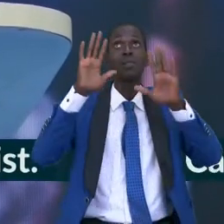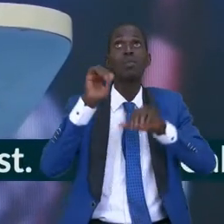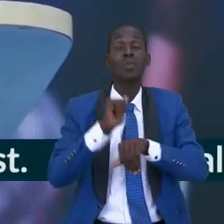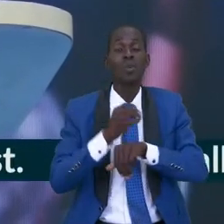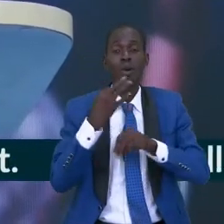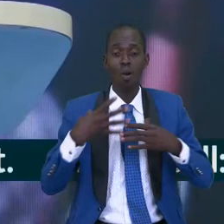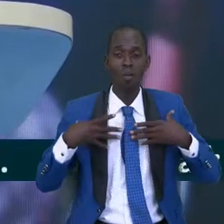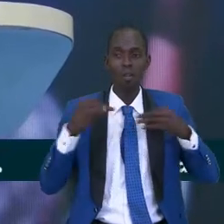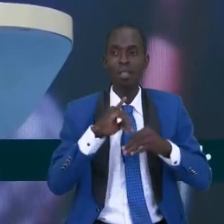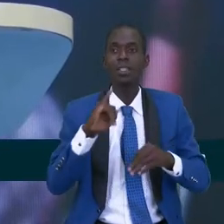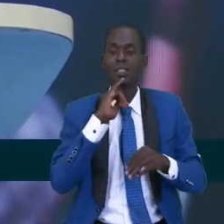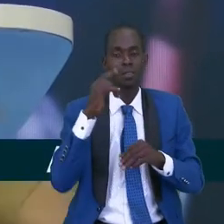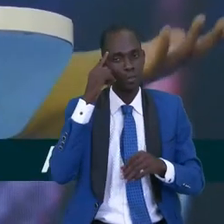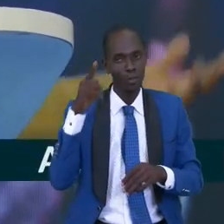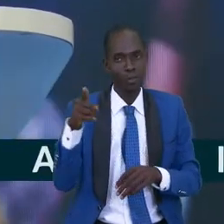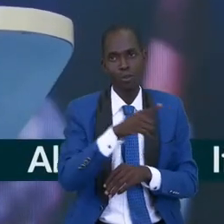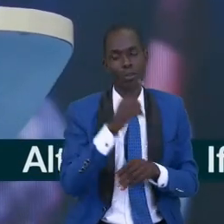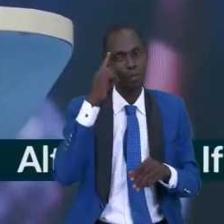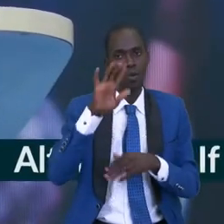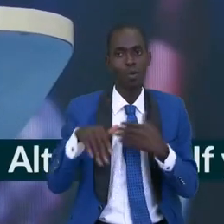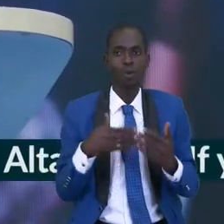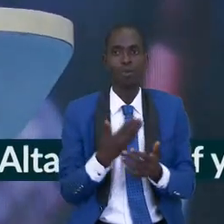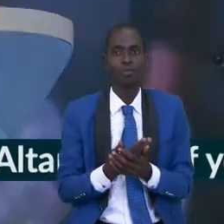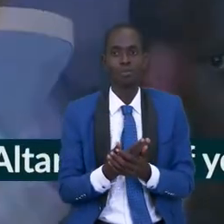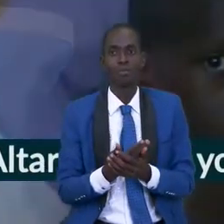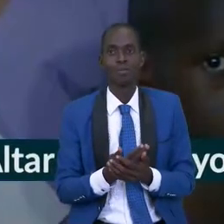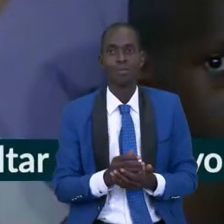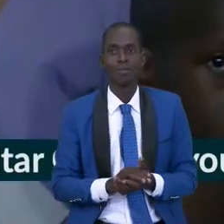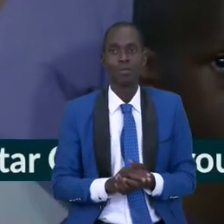healing everywhere. The pastor, please.